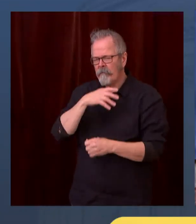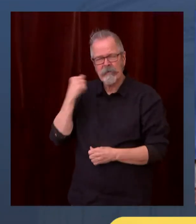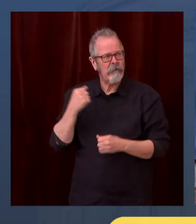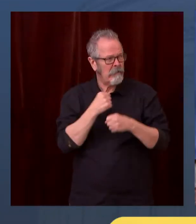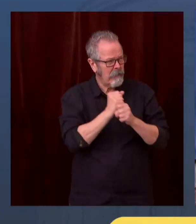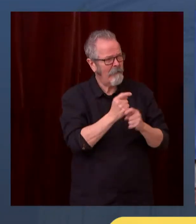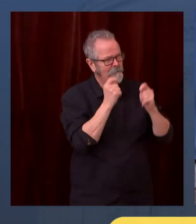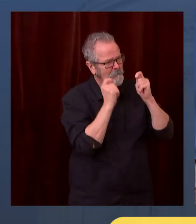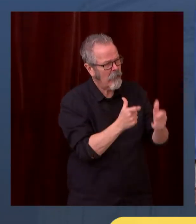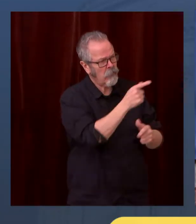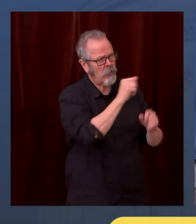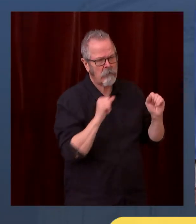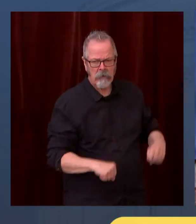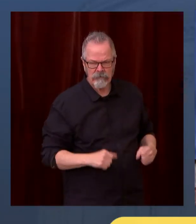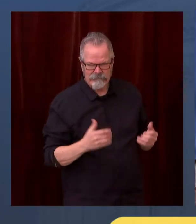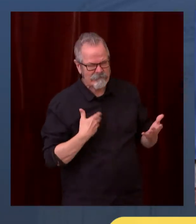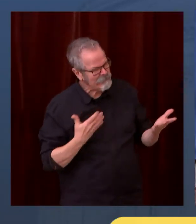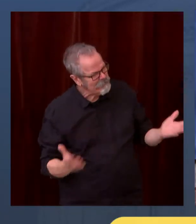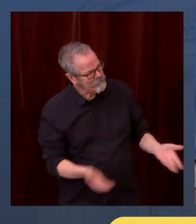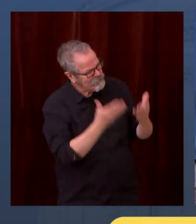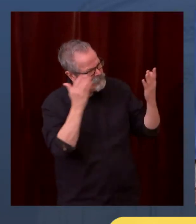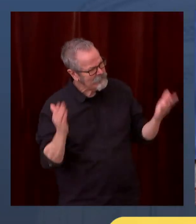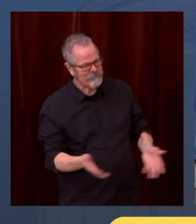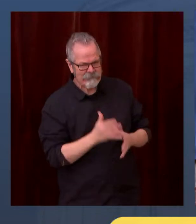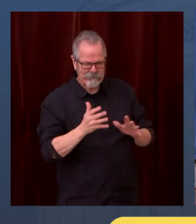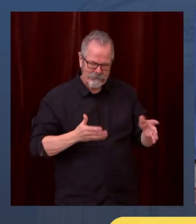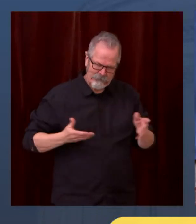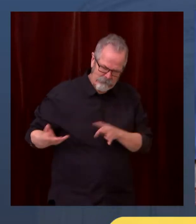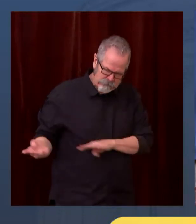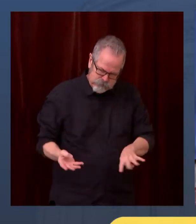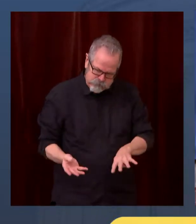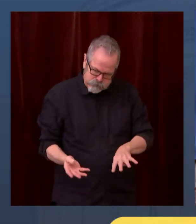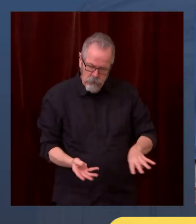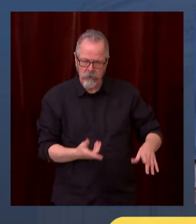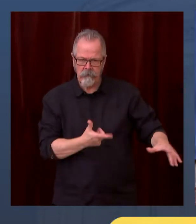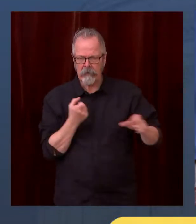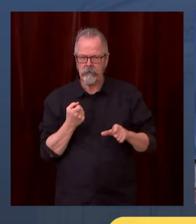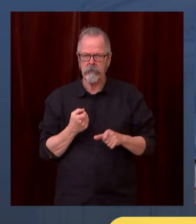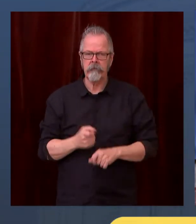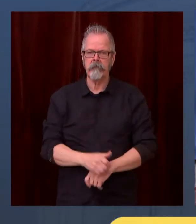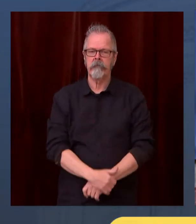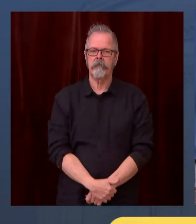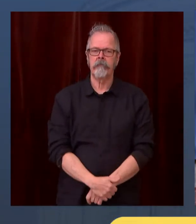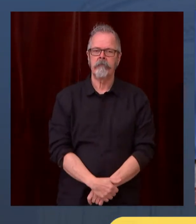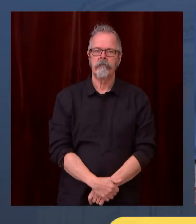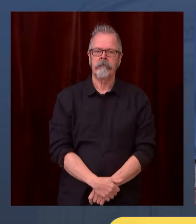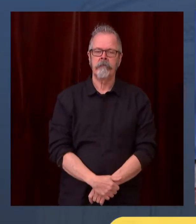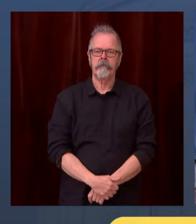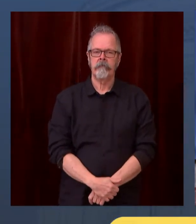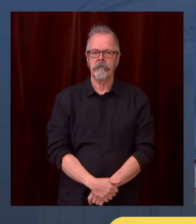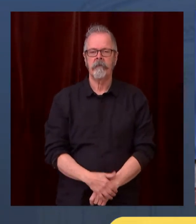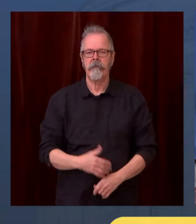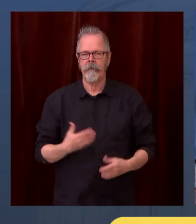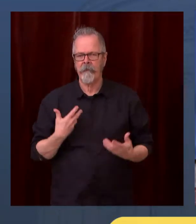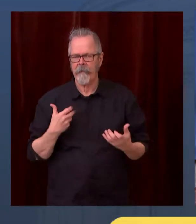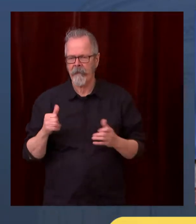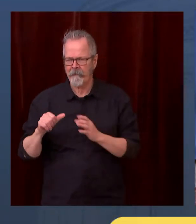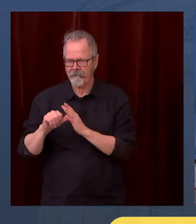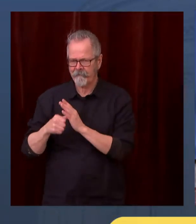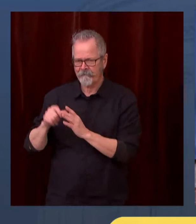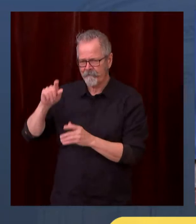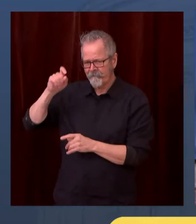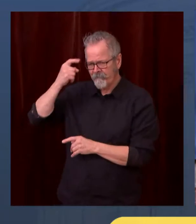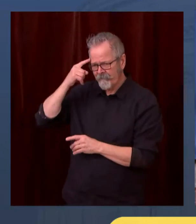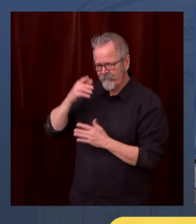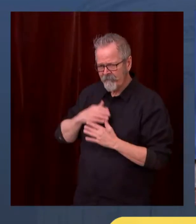Next question comes from Austin with Northwest News Network. I do want to reiterate, I'm sorry that maybe this is a little repetitive, but I do want to make clear. We are capable of